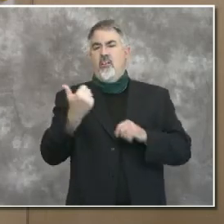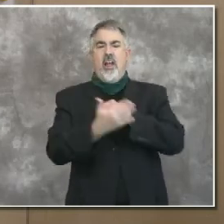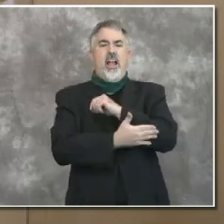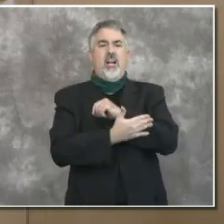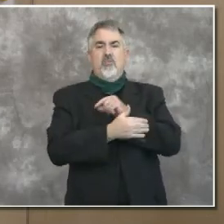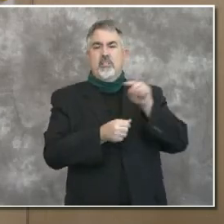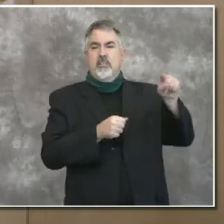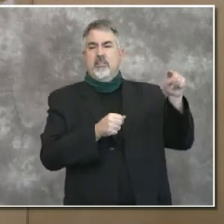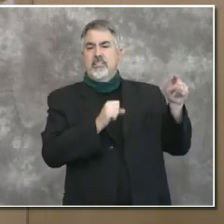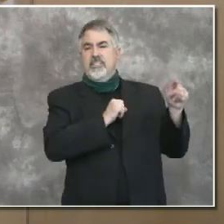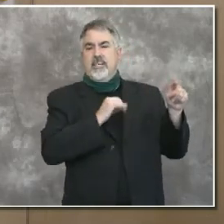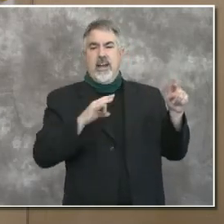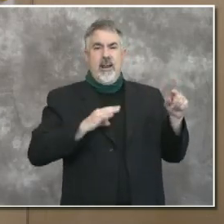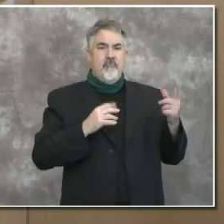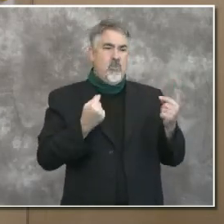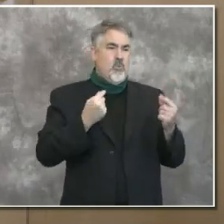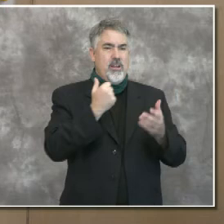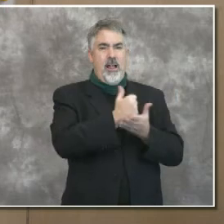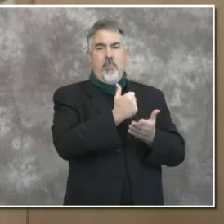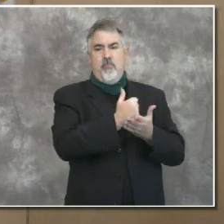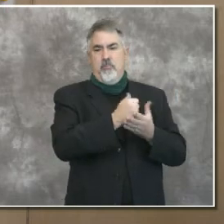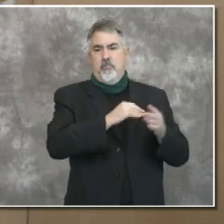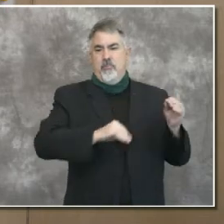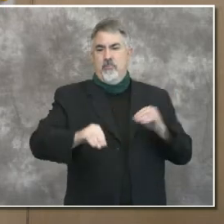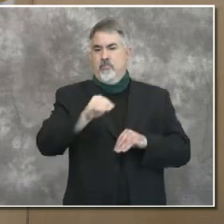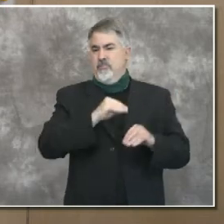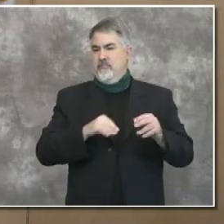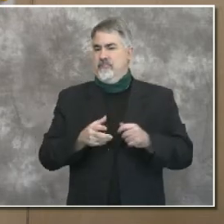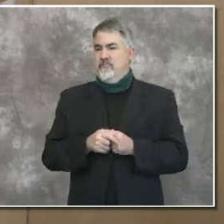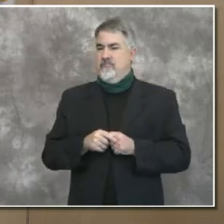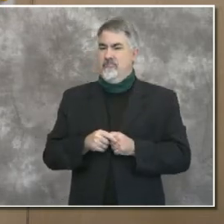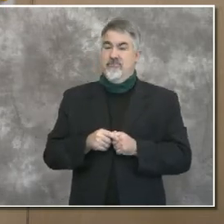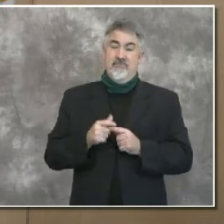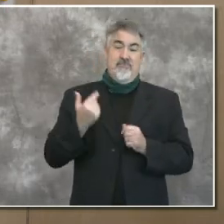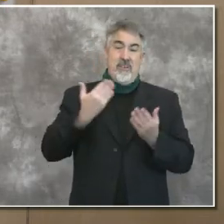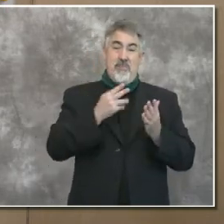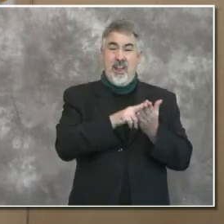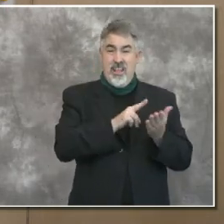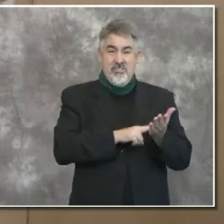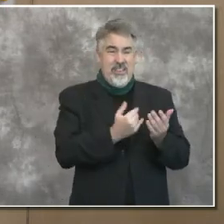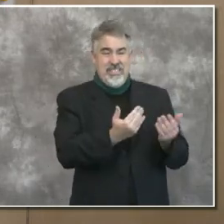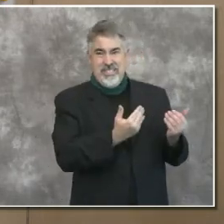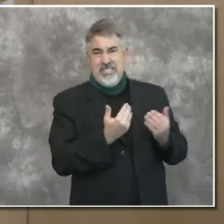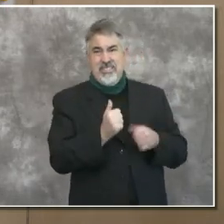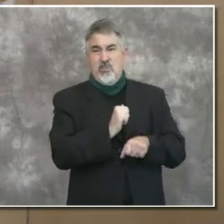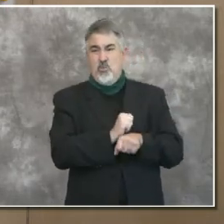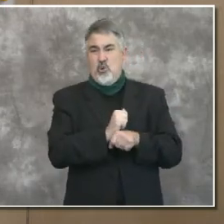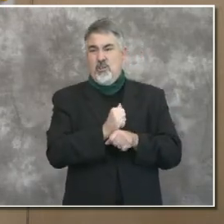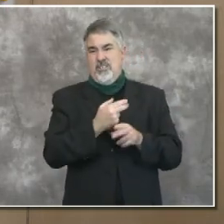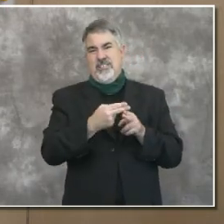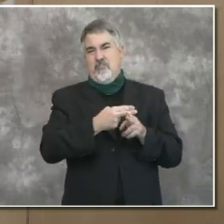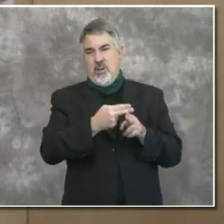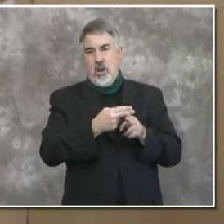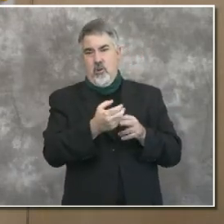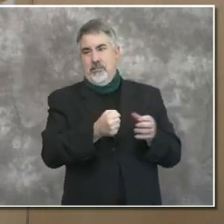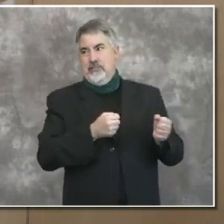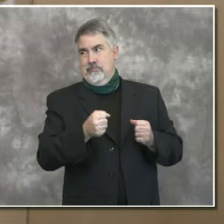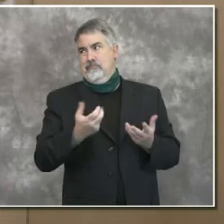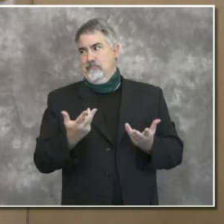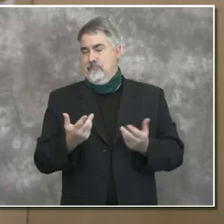staffing strategies, whether it is through contracts or temporary staff. And then we are also looking